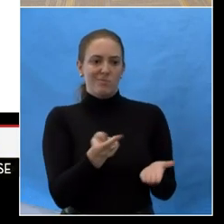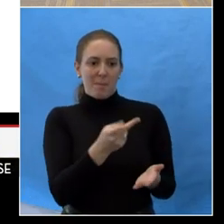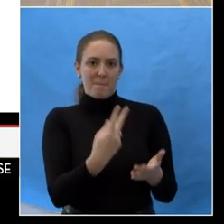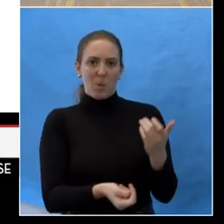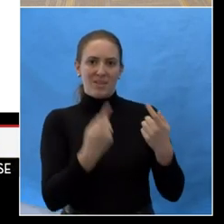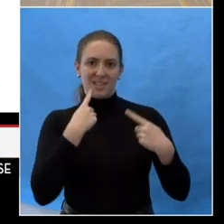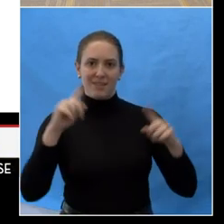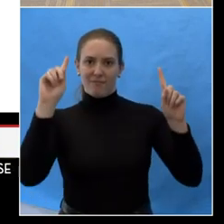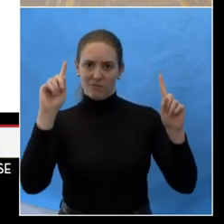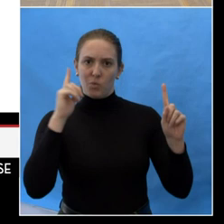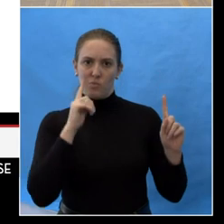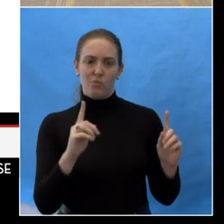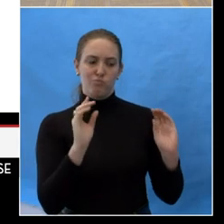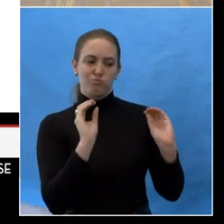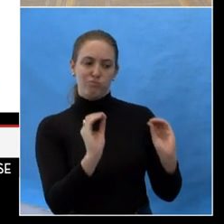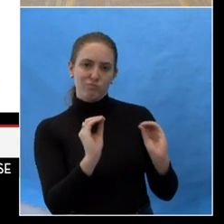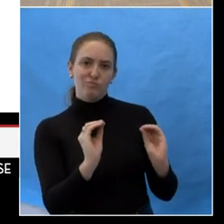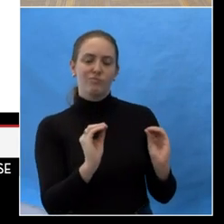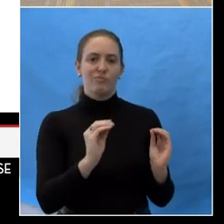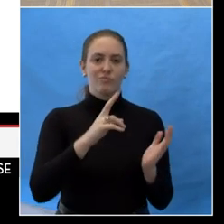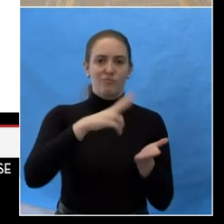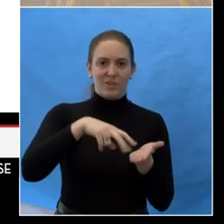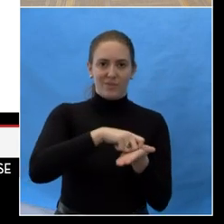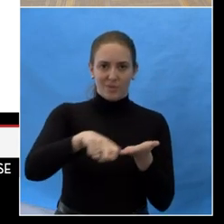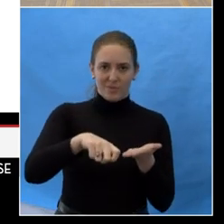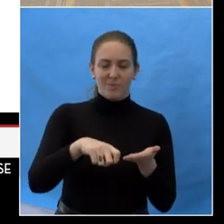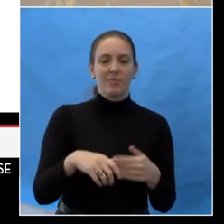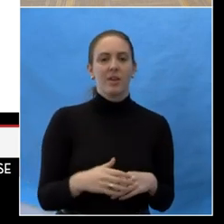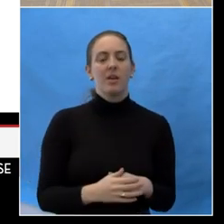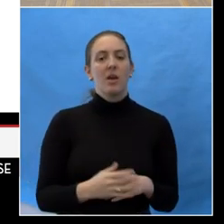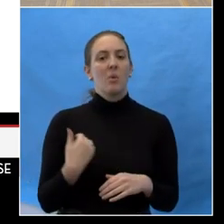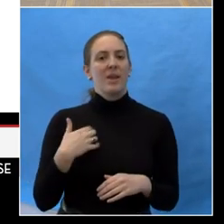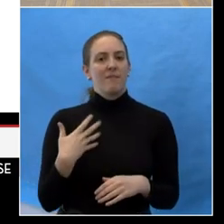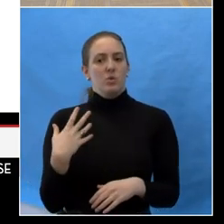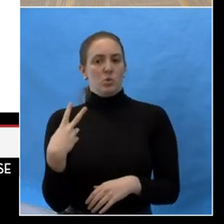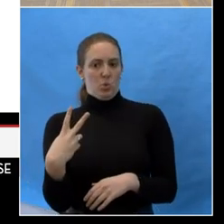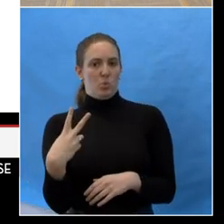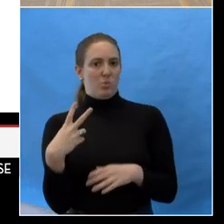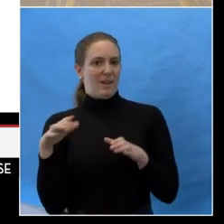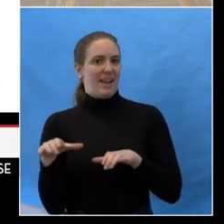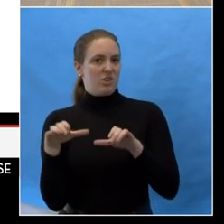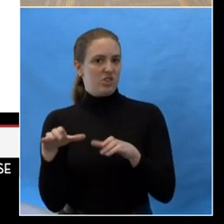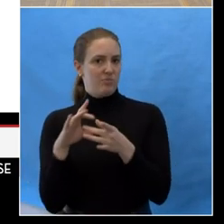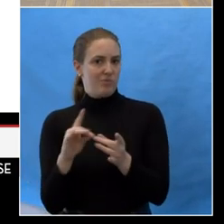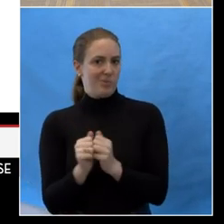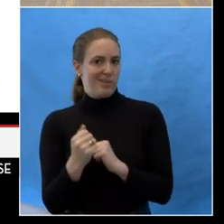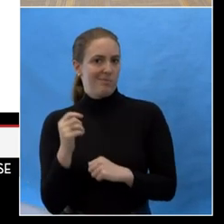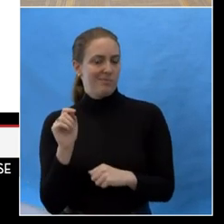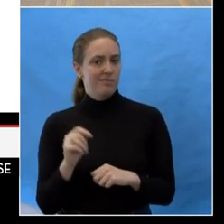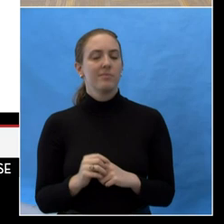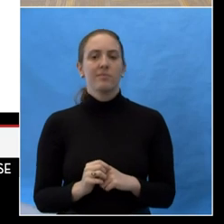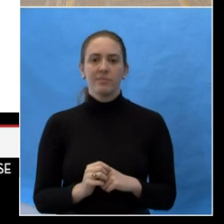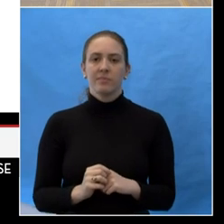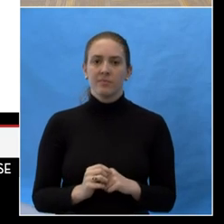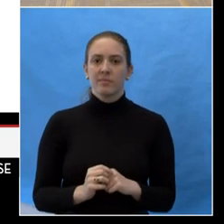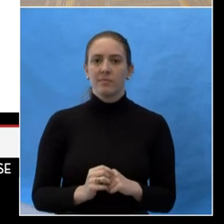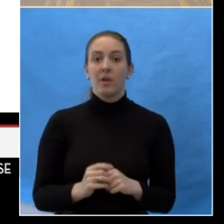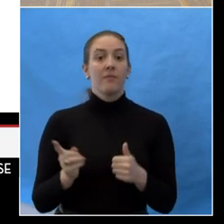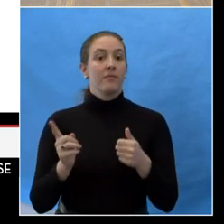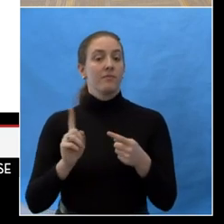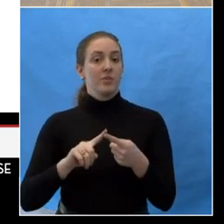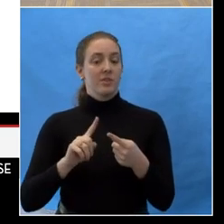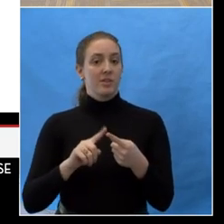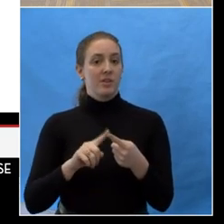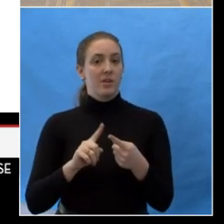success. To do this, the task force recommends 2 actions. First, the task force recommends developing a